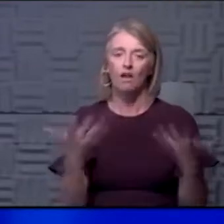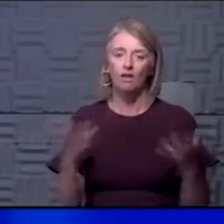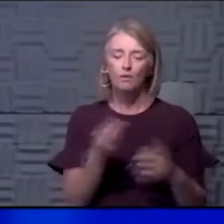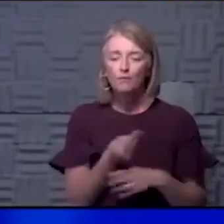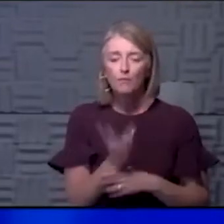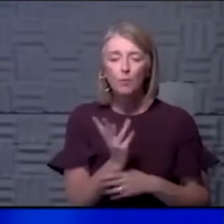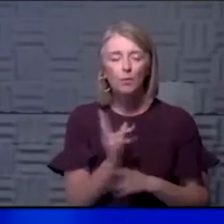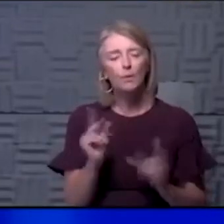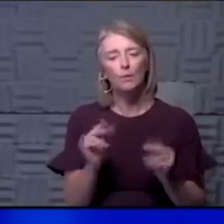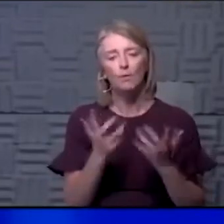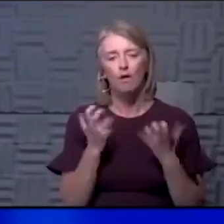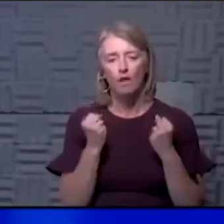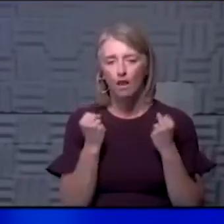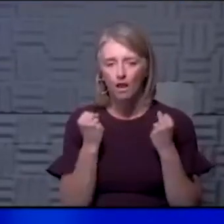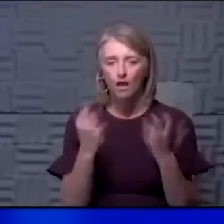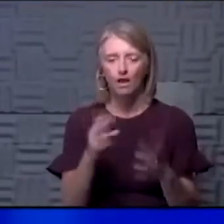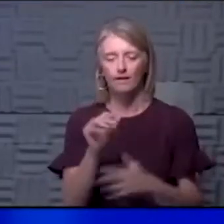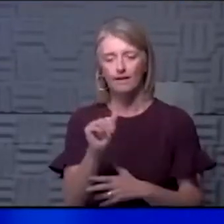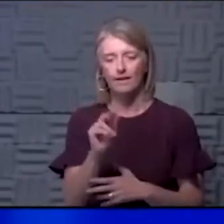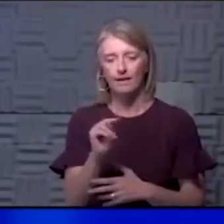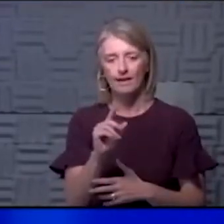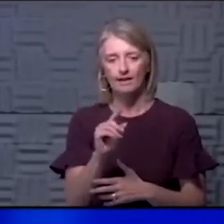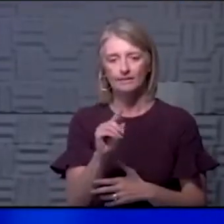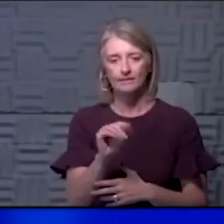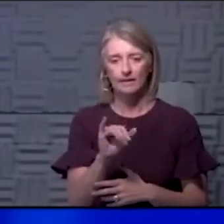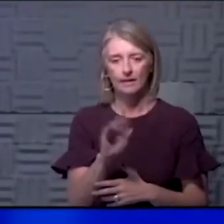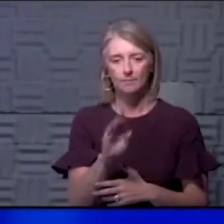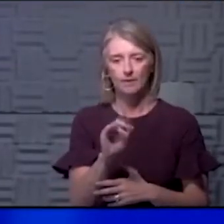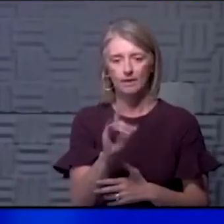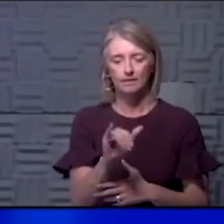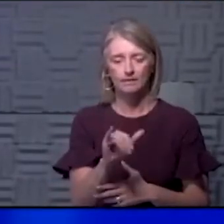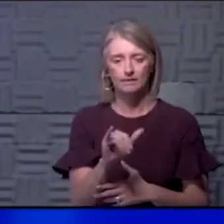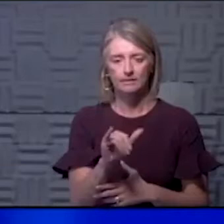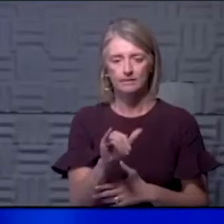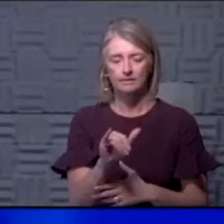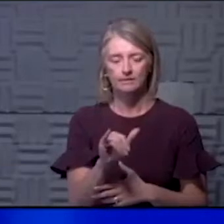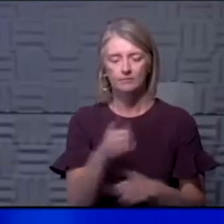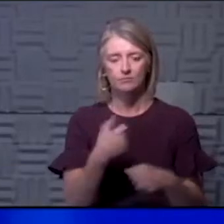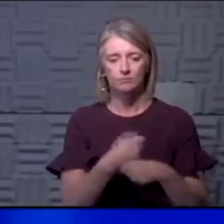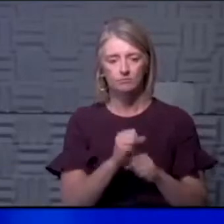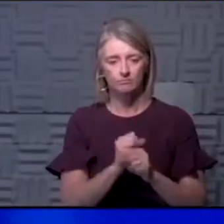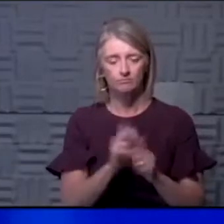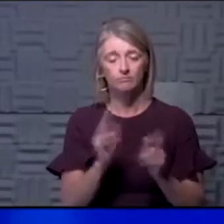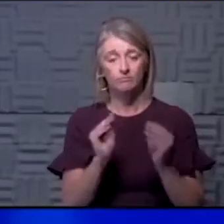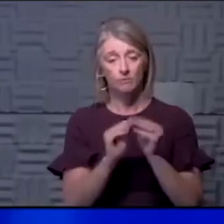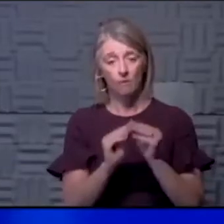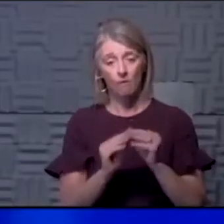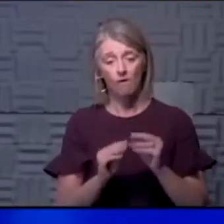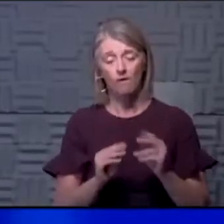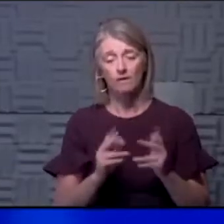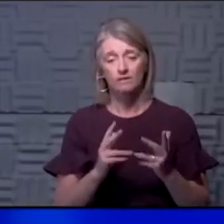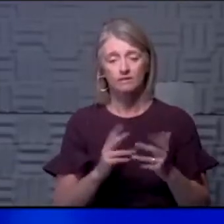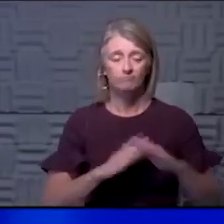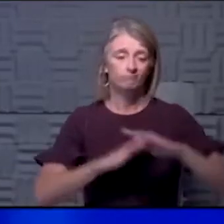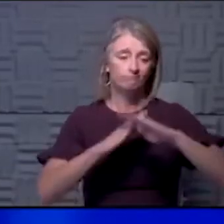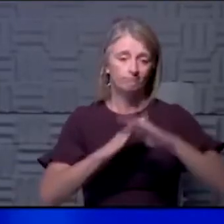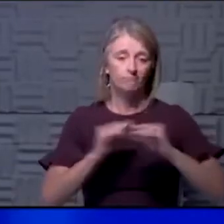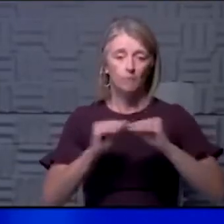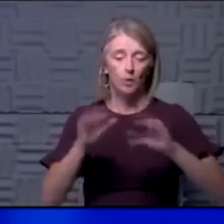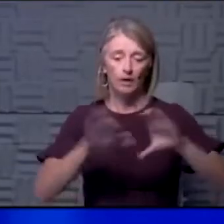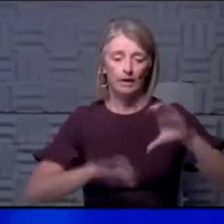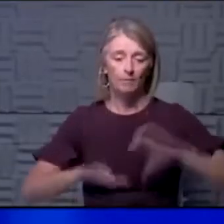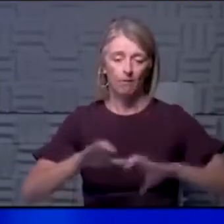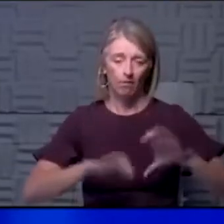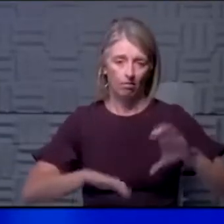developed, because you want your body to have both, and it's really got two prongs for a defense system. You produce antibodies, then you produce some humoral immunity, which is more chemically